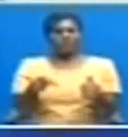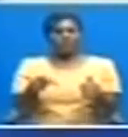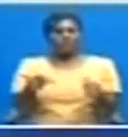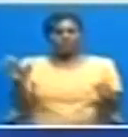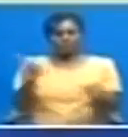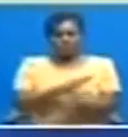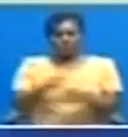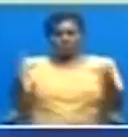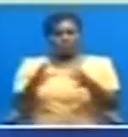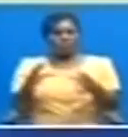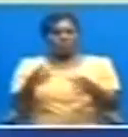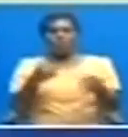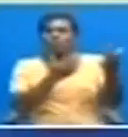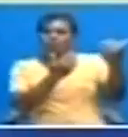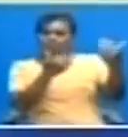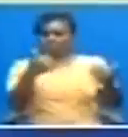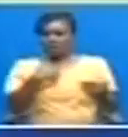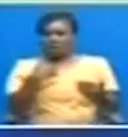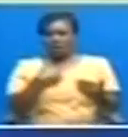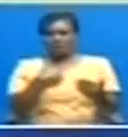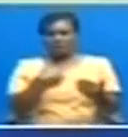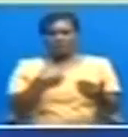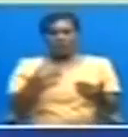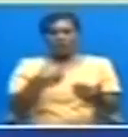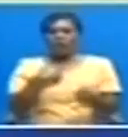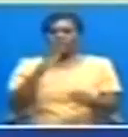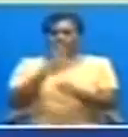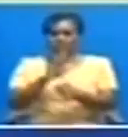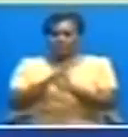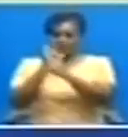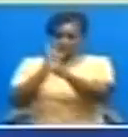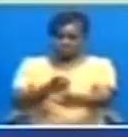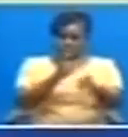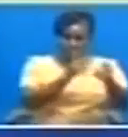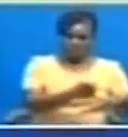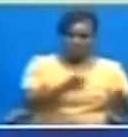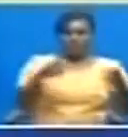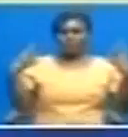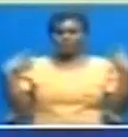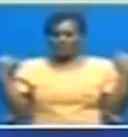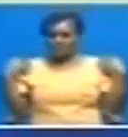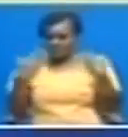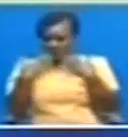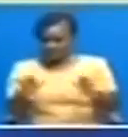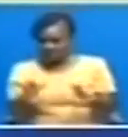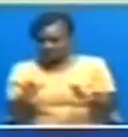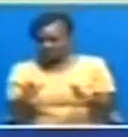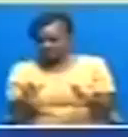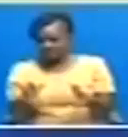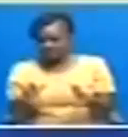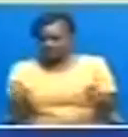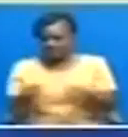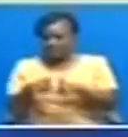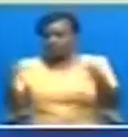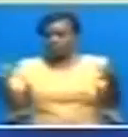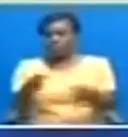full potential. I'm optimistic because with the squad we have so much talent here, and with the preparations that we've had and the